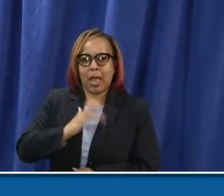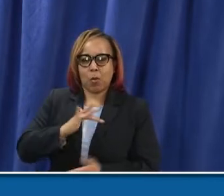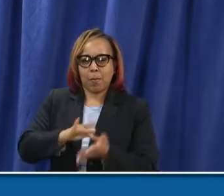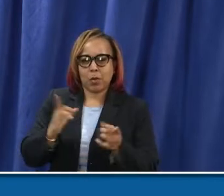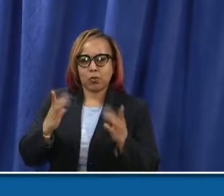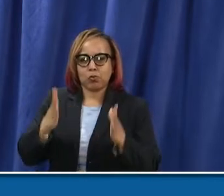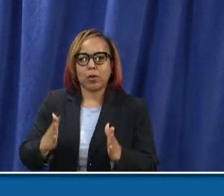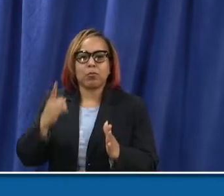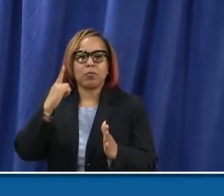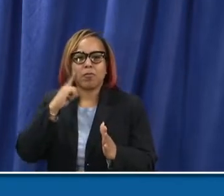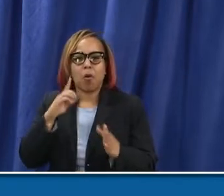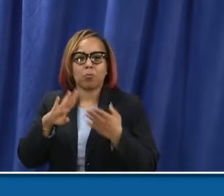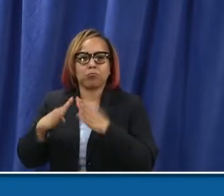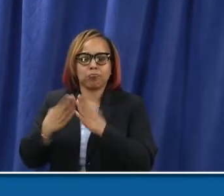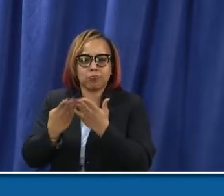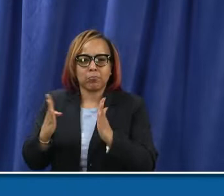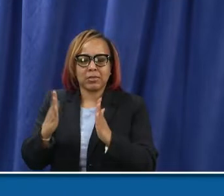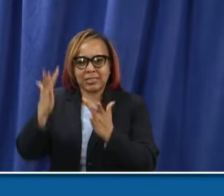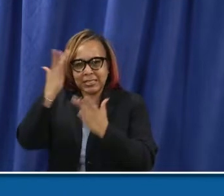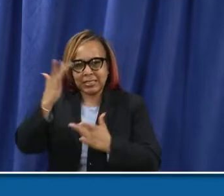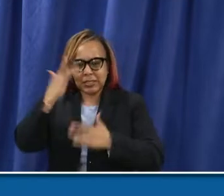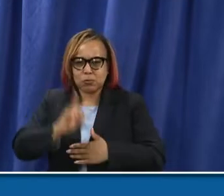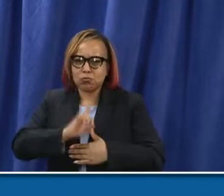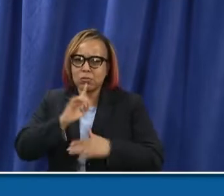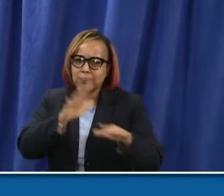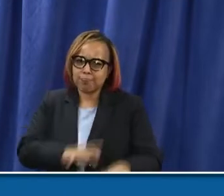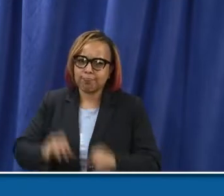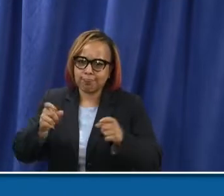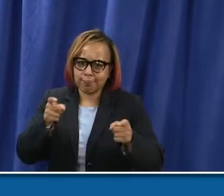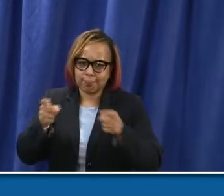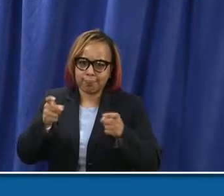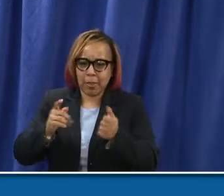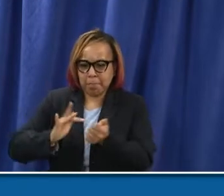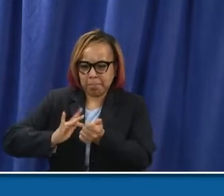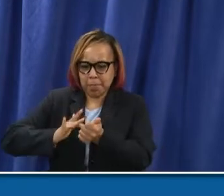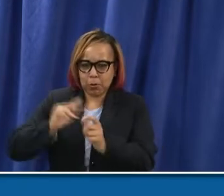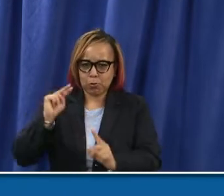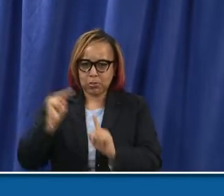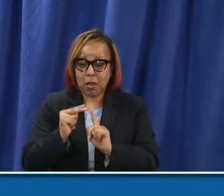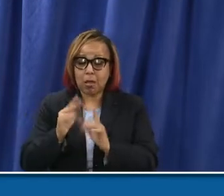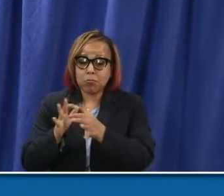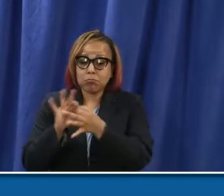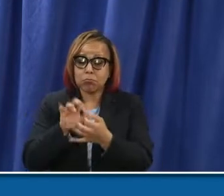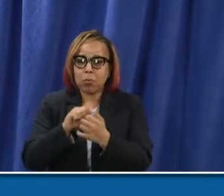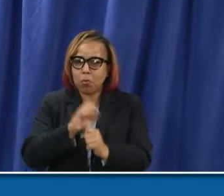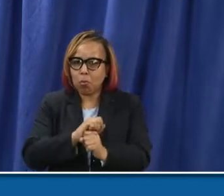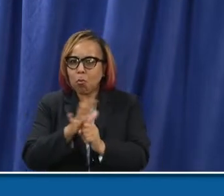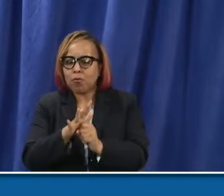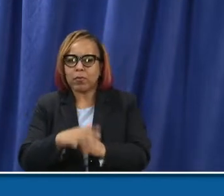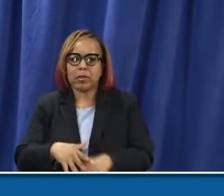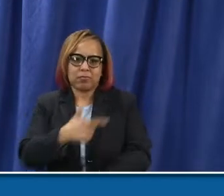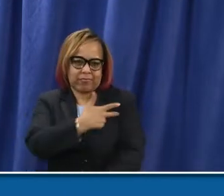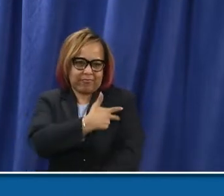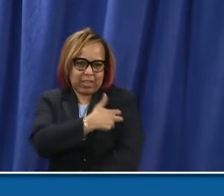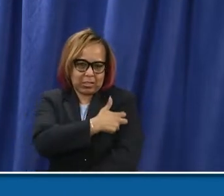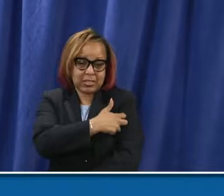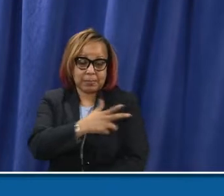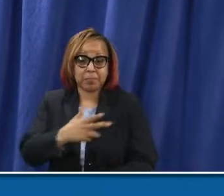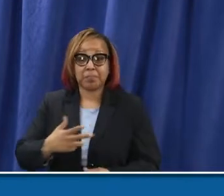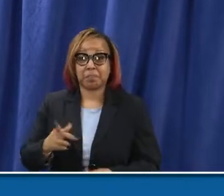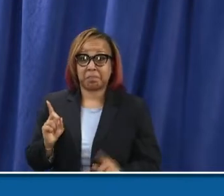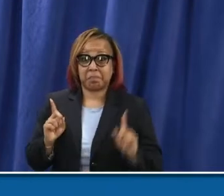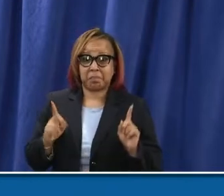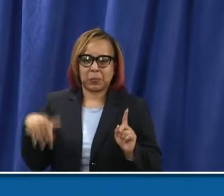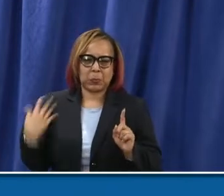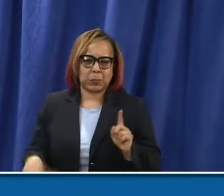for communicable disease and has really been leading on the medical side related to COVID vaccine. And so these are